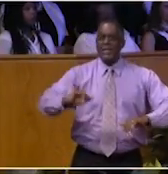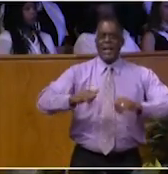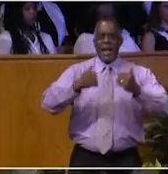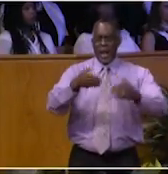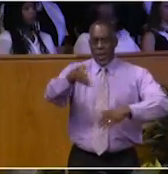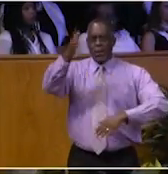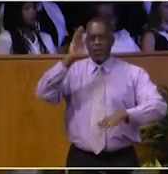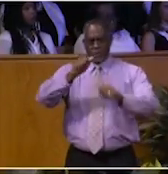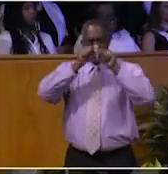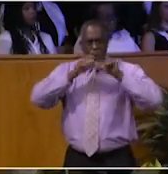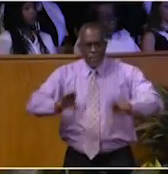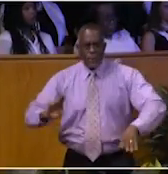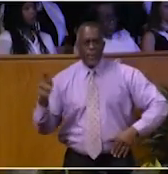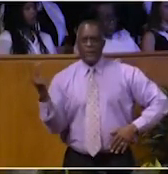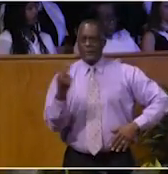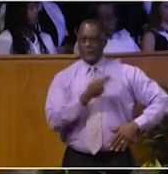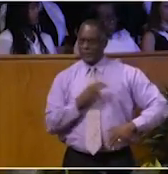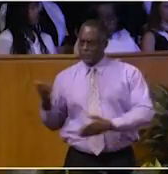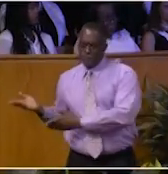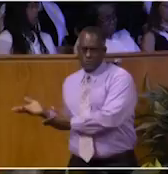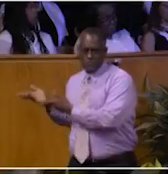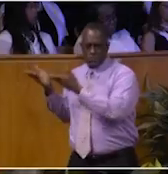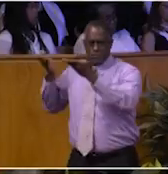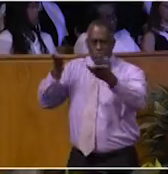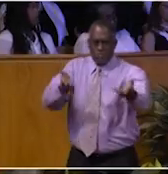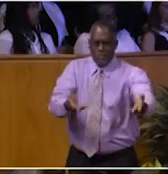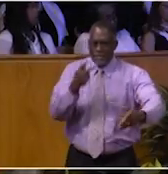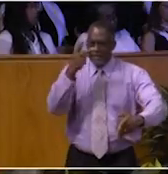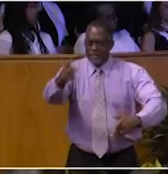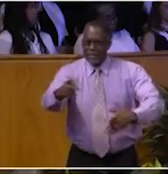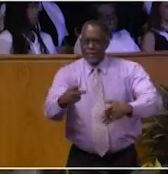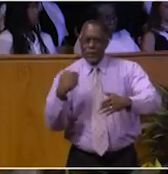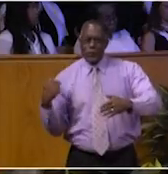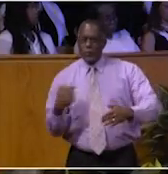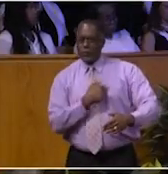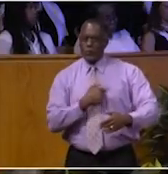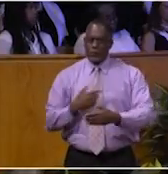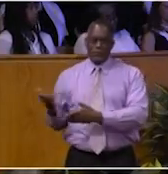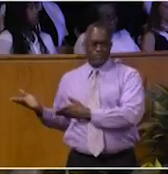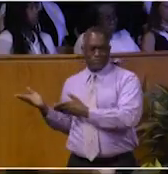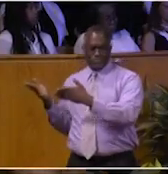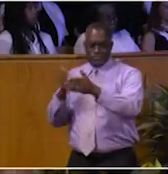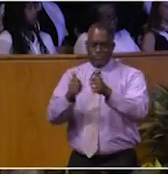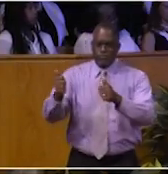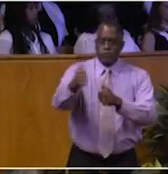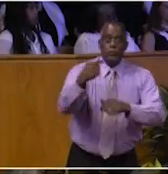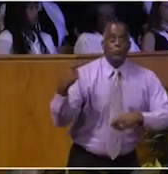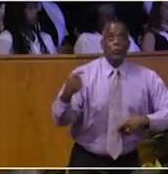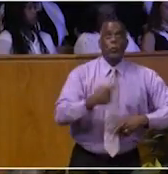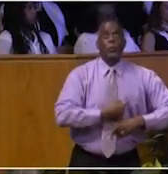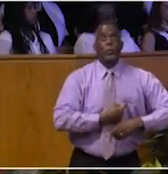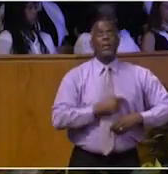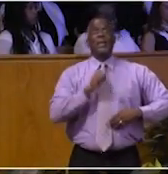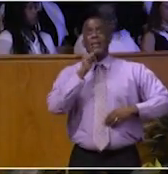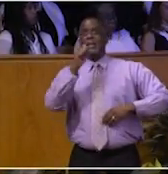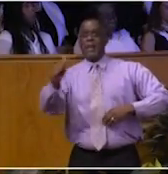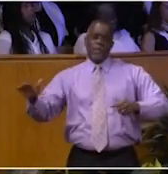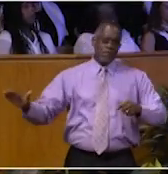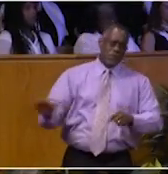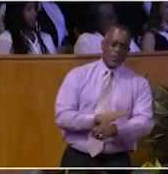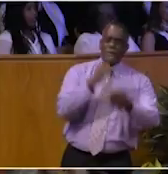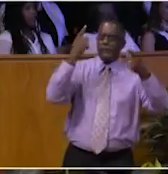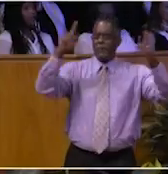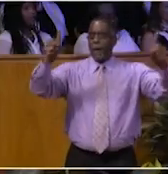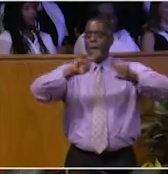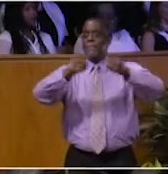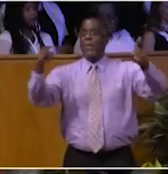us. See how far we've come. Not what we ought to be, but we thank God that we're not what we used